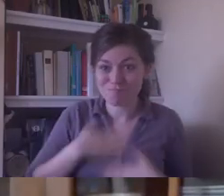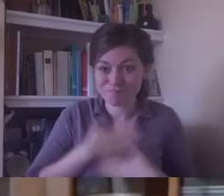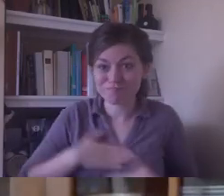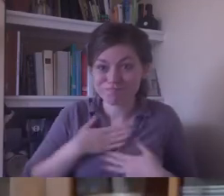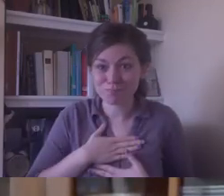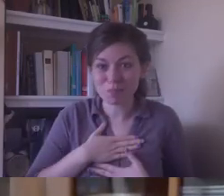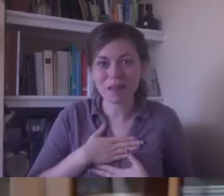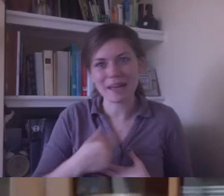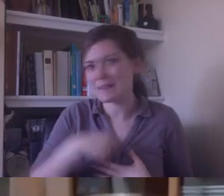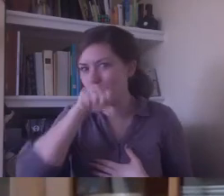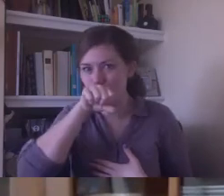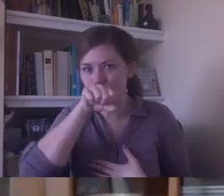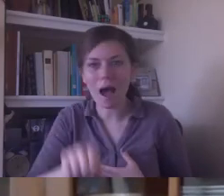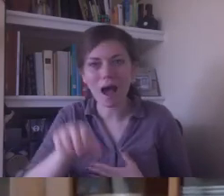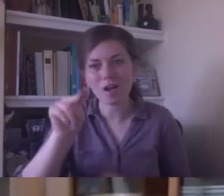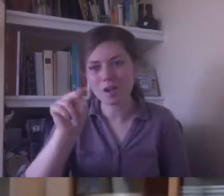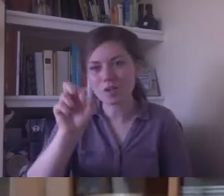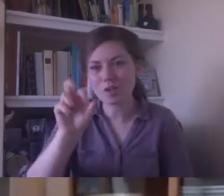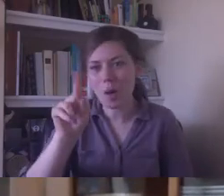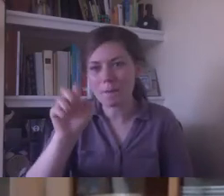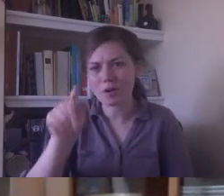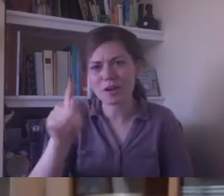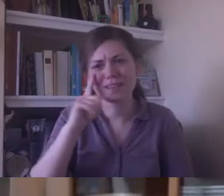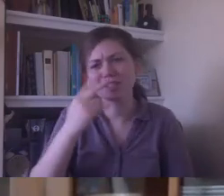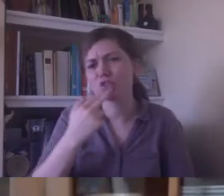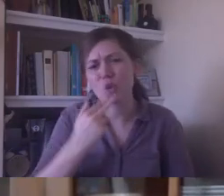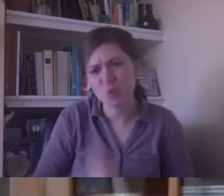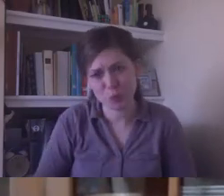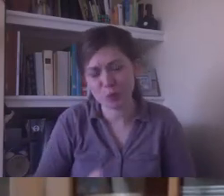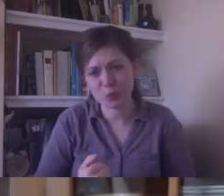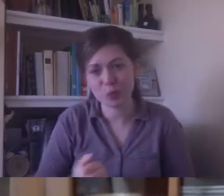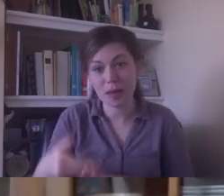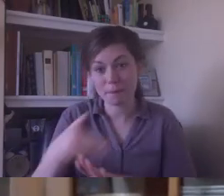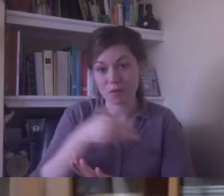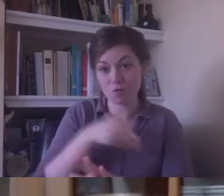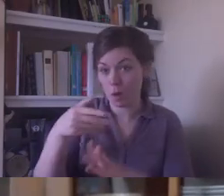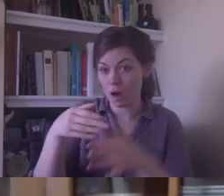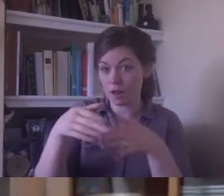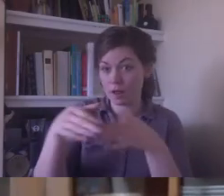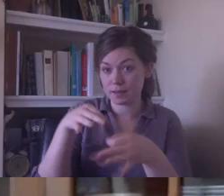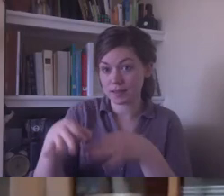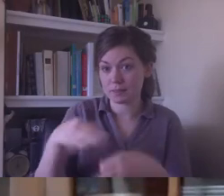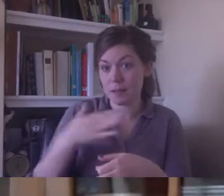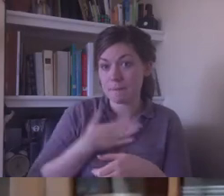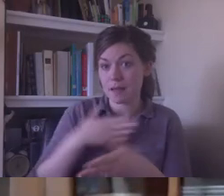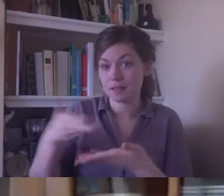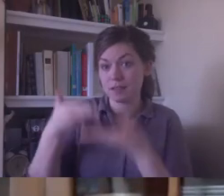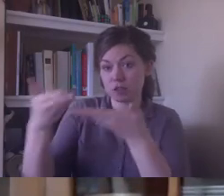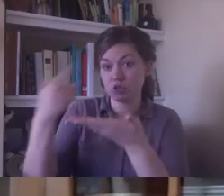Norbert as much as me. I think he's just the cutest pig ever. And before I tell you what my suggestion is for a